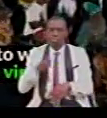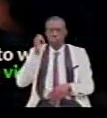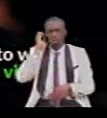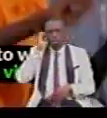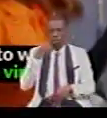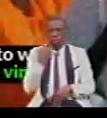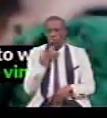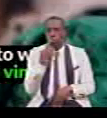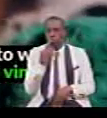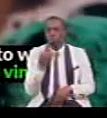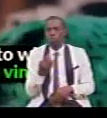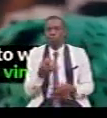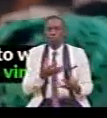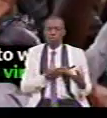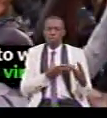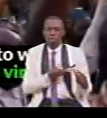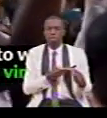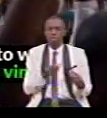everybody